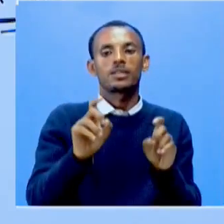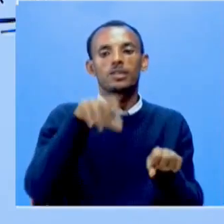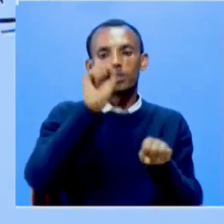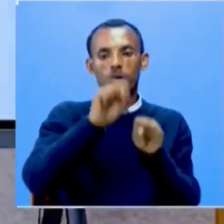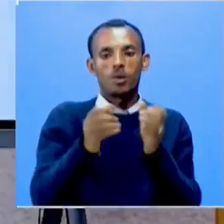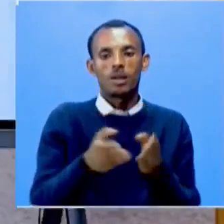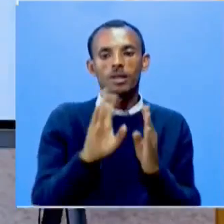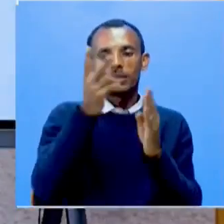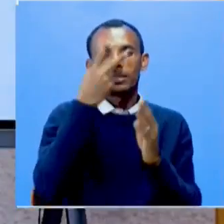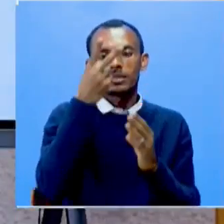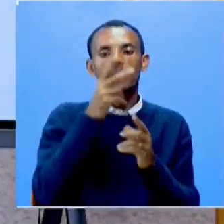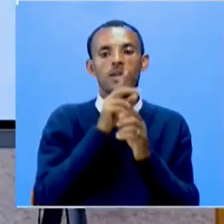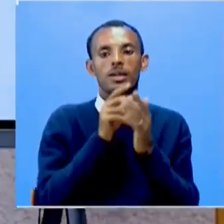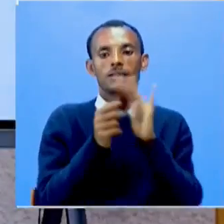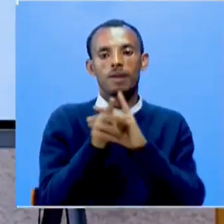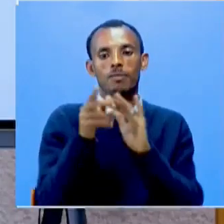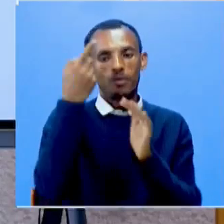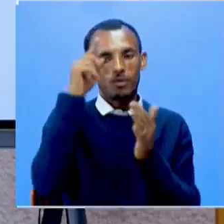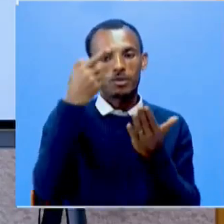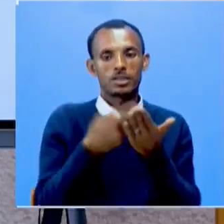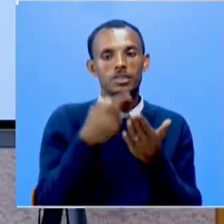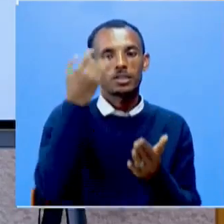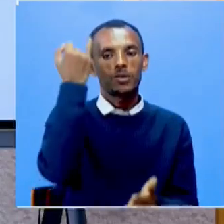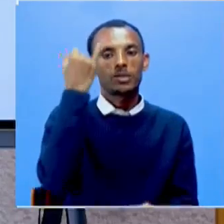see example for this concept.